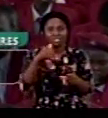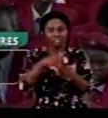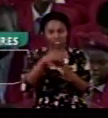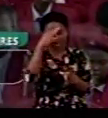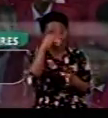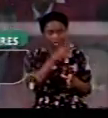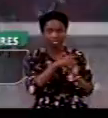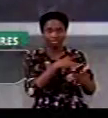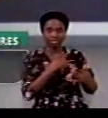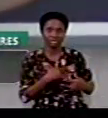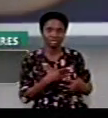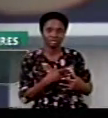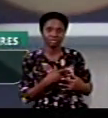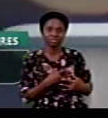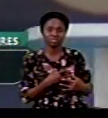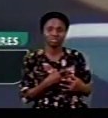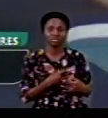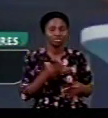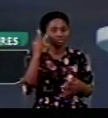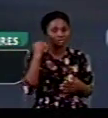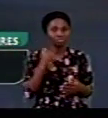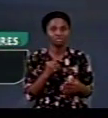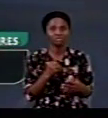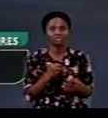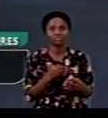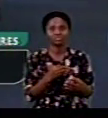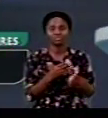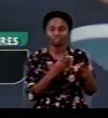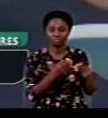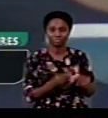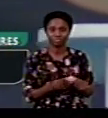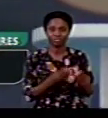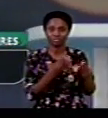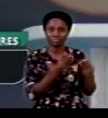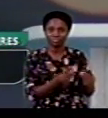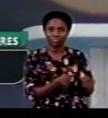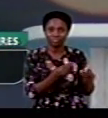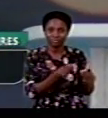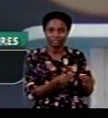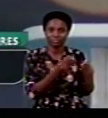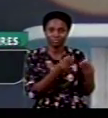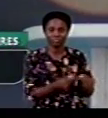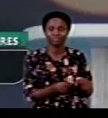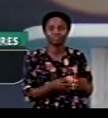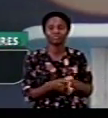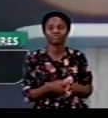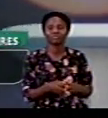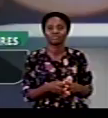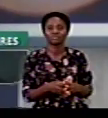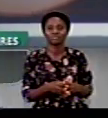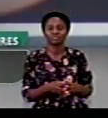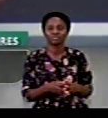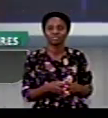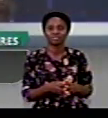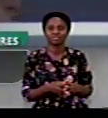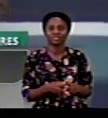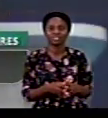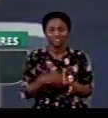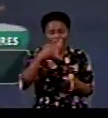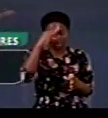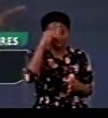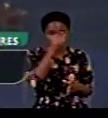But he sold himself to Jezebel, Ahab. Because he had